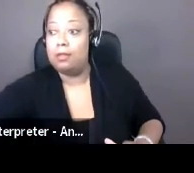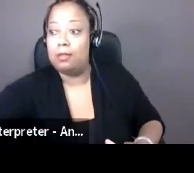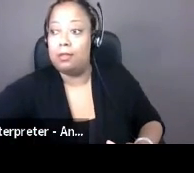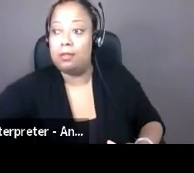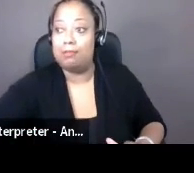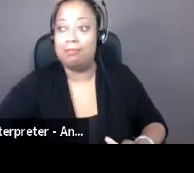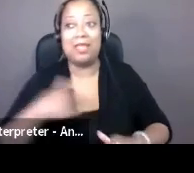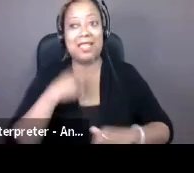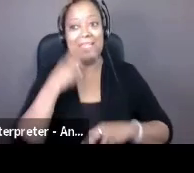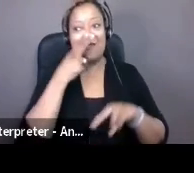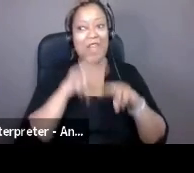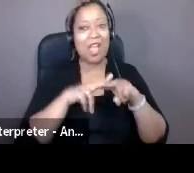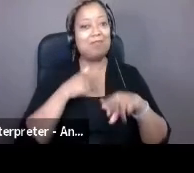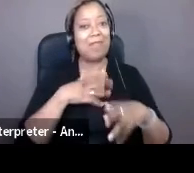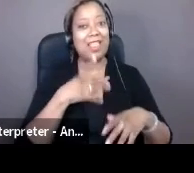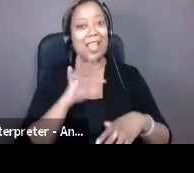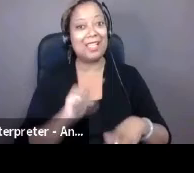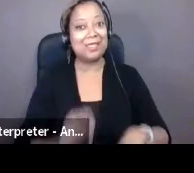and I like it.